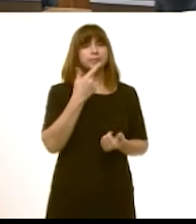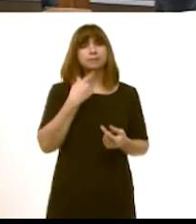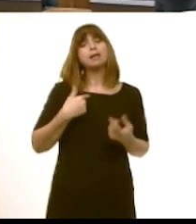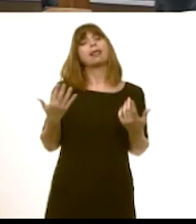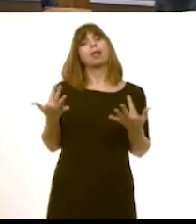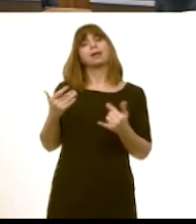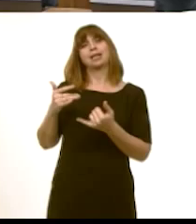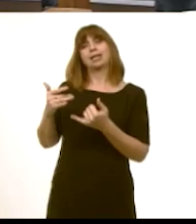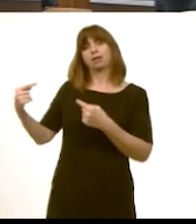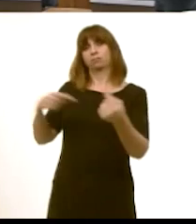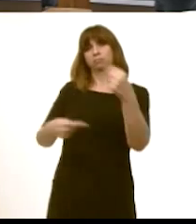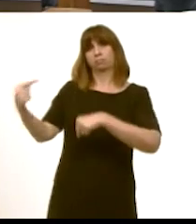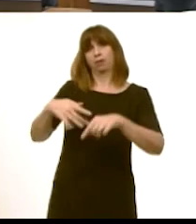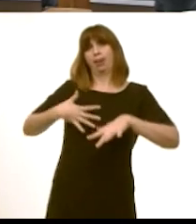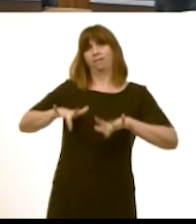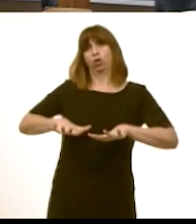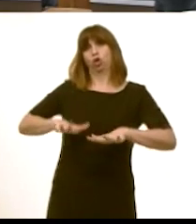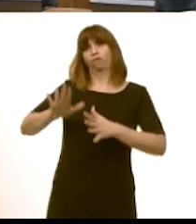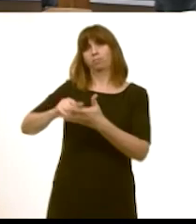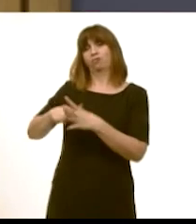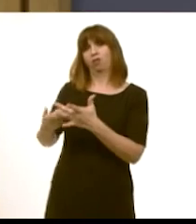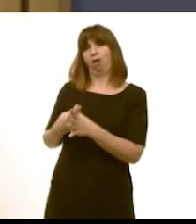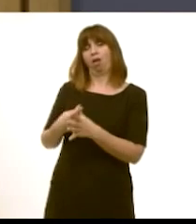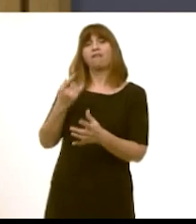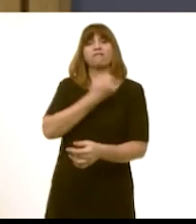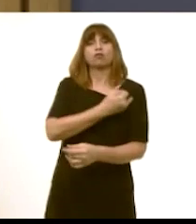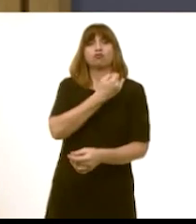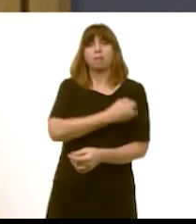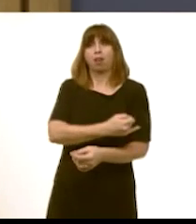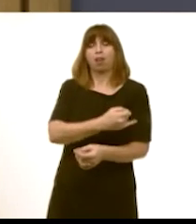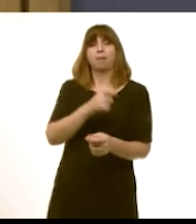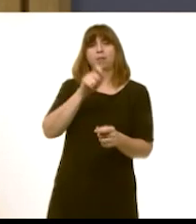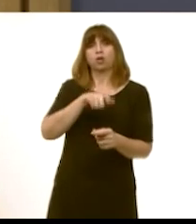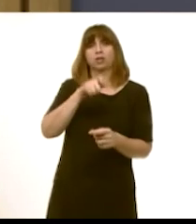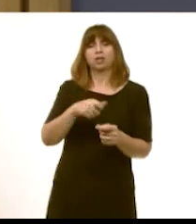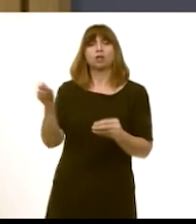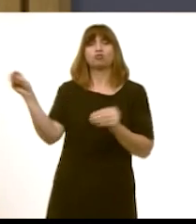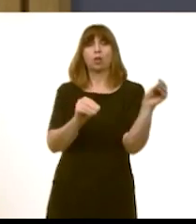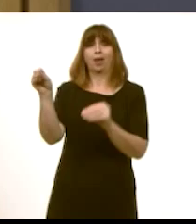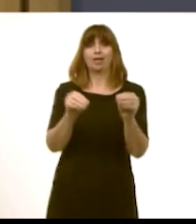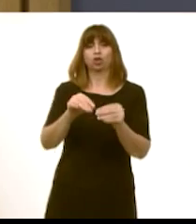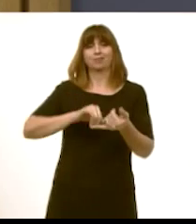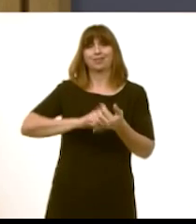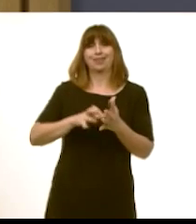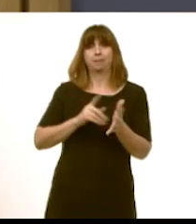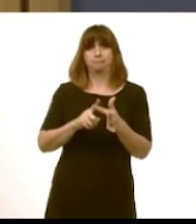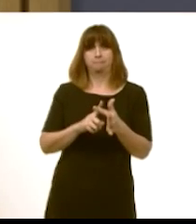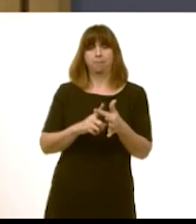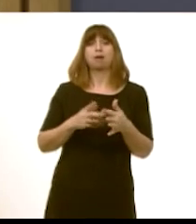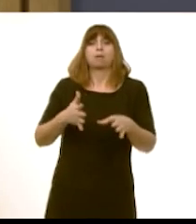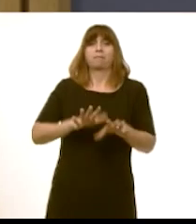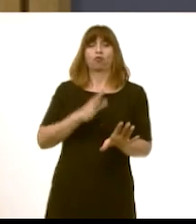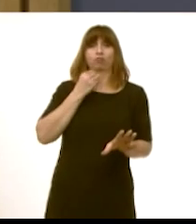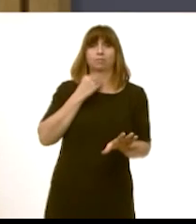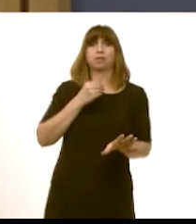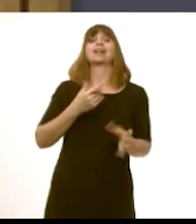many Syrian refugees will be resettled in Wales through the Vulnerable Persons Relocation Scheme before Christmas, and how many before the end